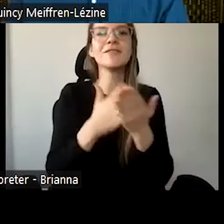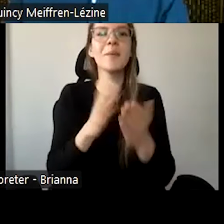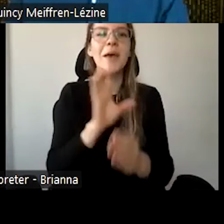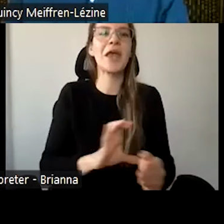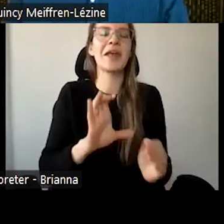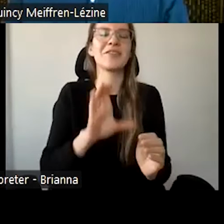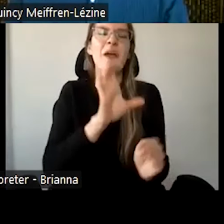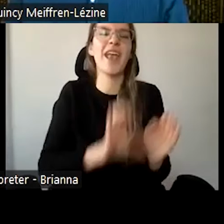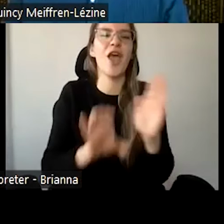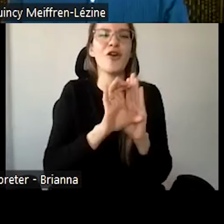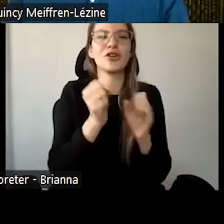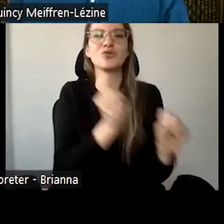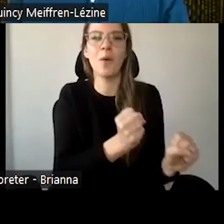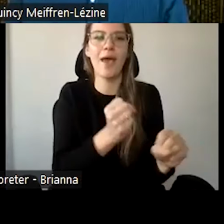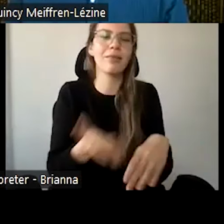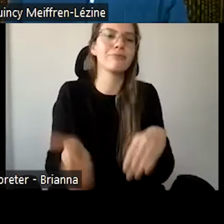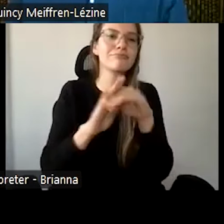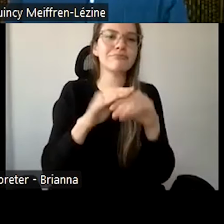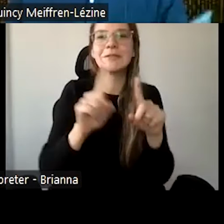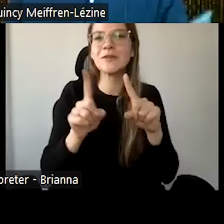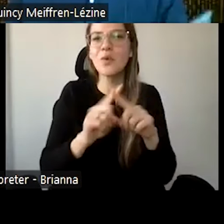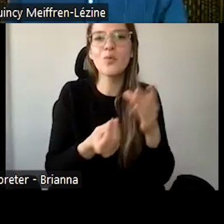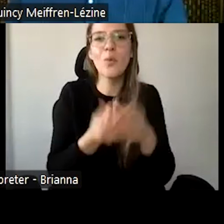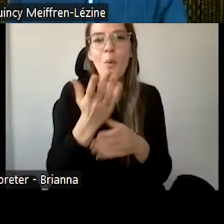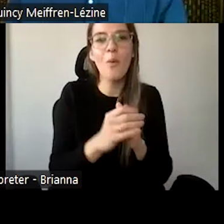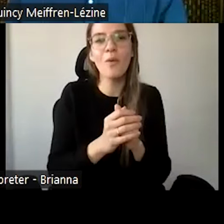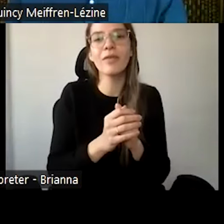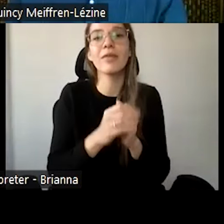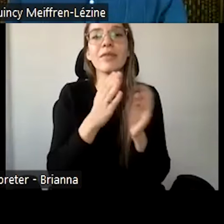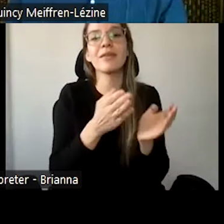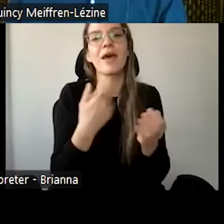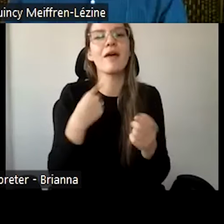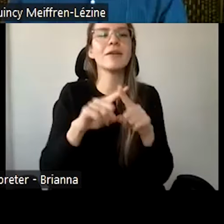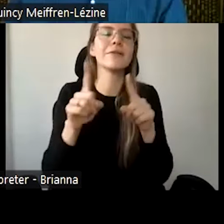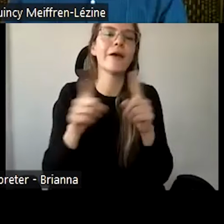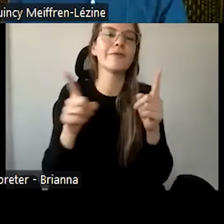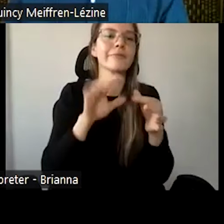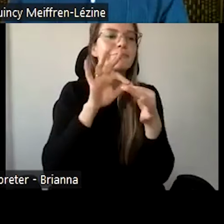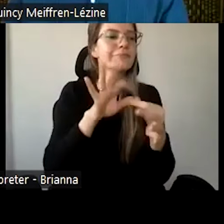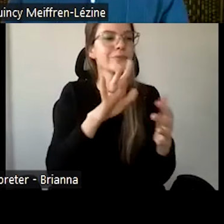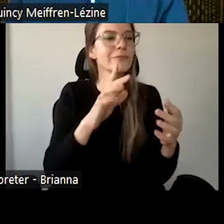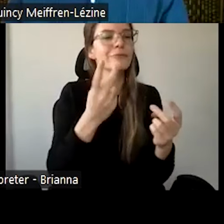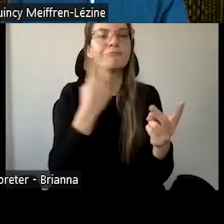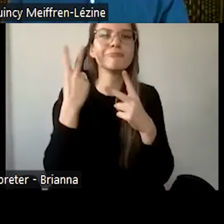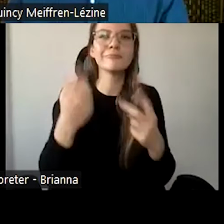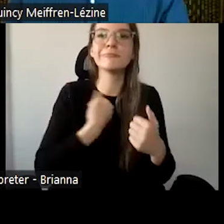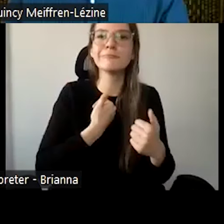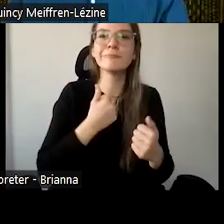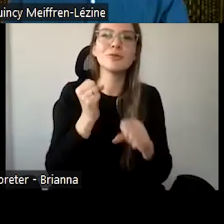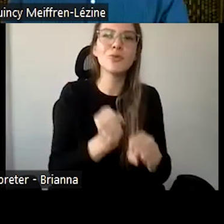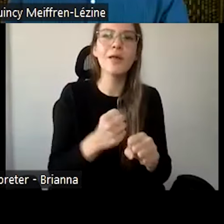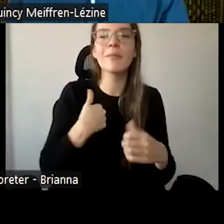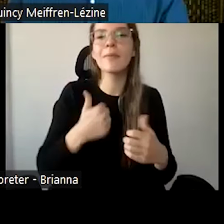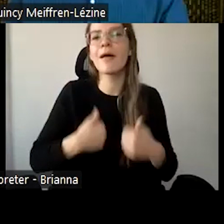growths. You have an evaluation of yourself, capabilities, strengths, life lessons. But with what I would describe